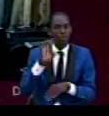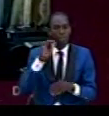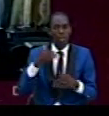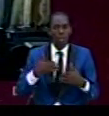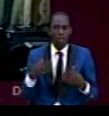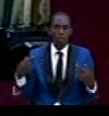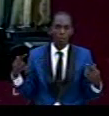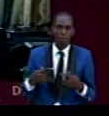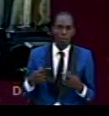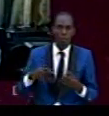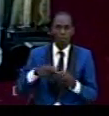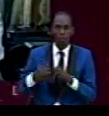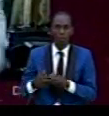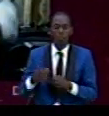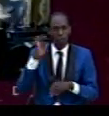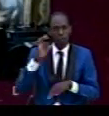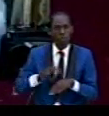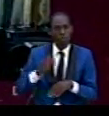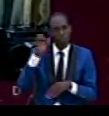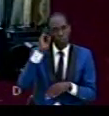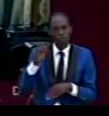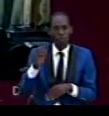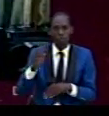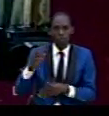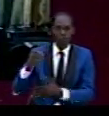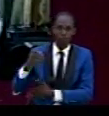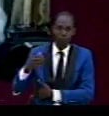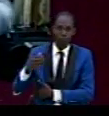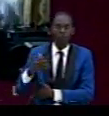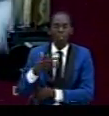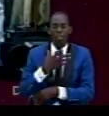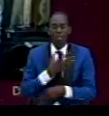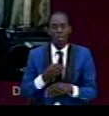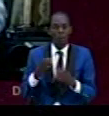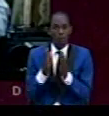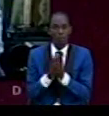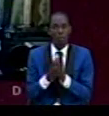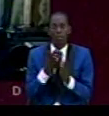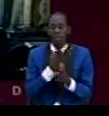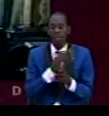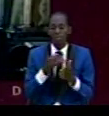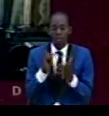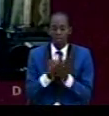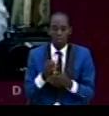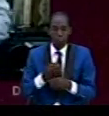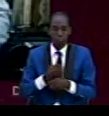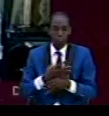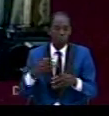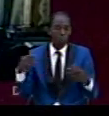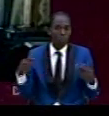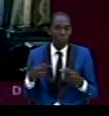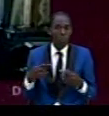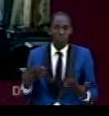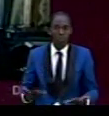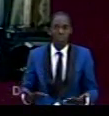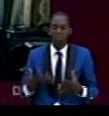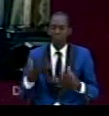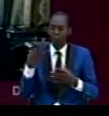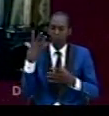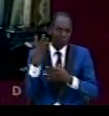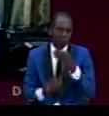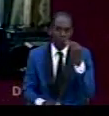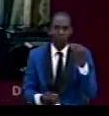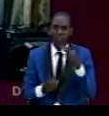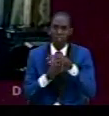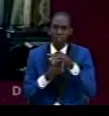I laid my hand there, and he prayed, and that tumor just disappeared in my life. I'm here to